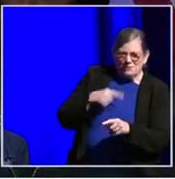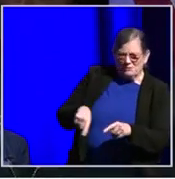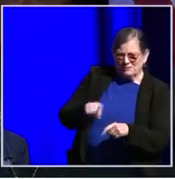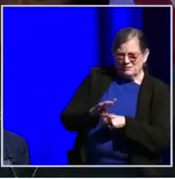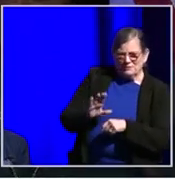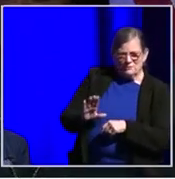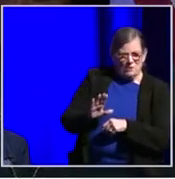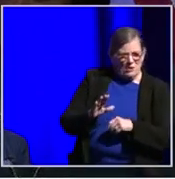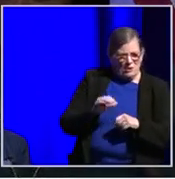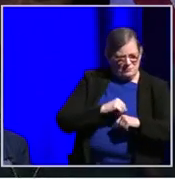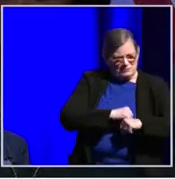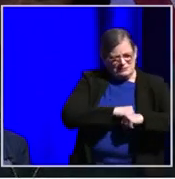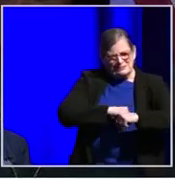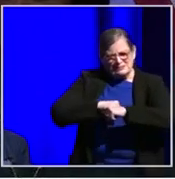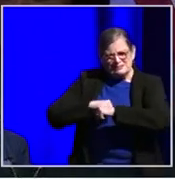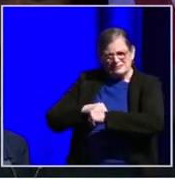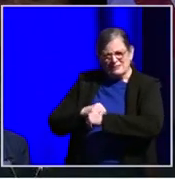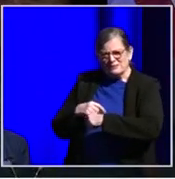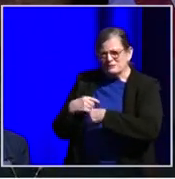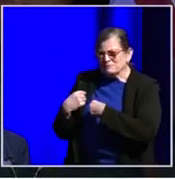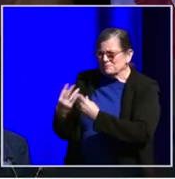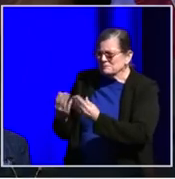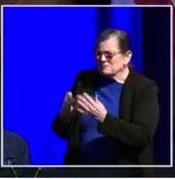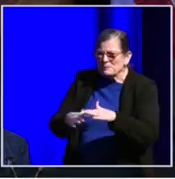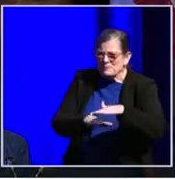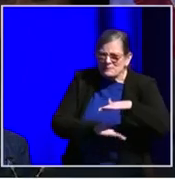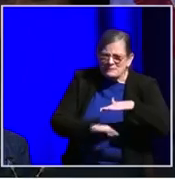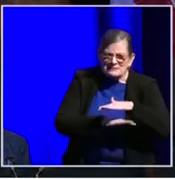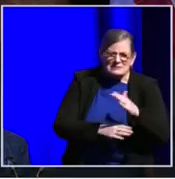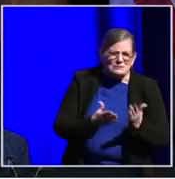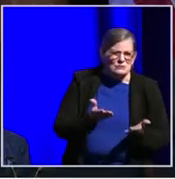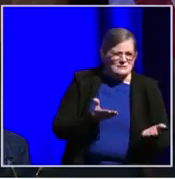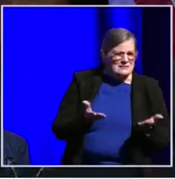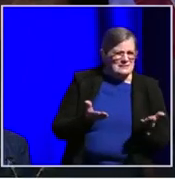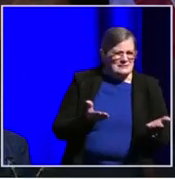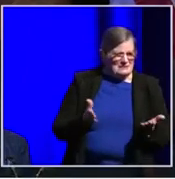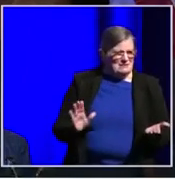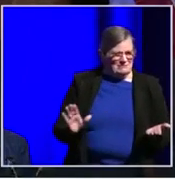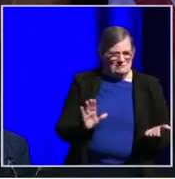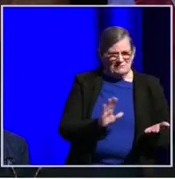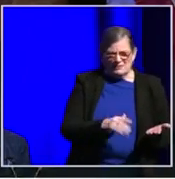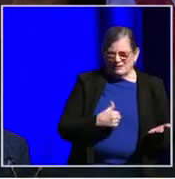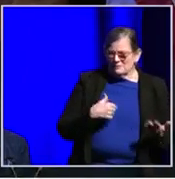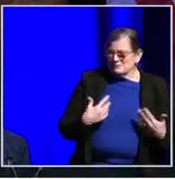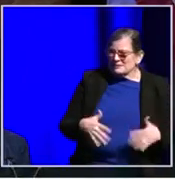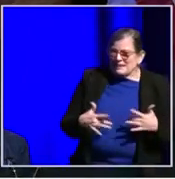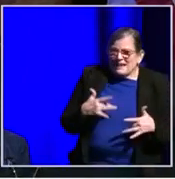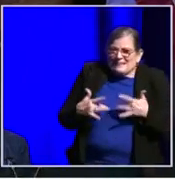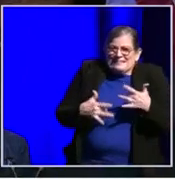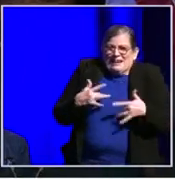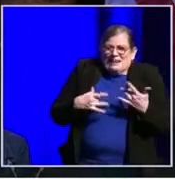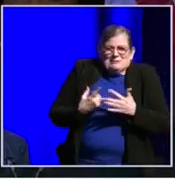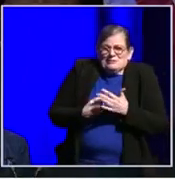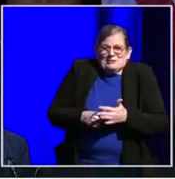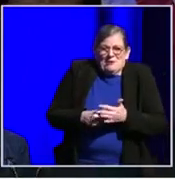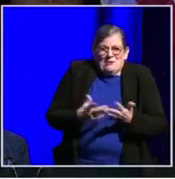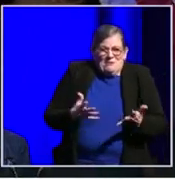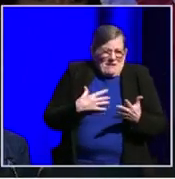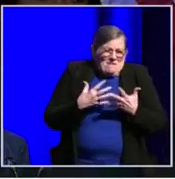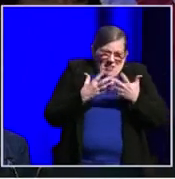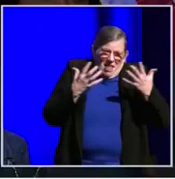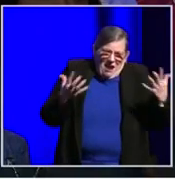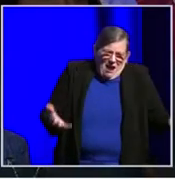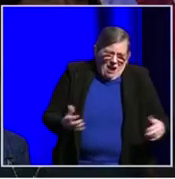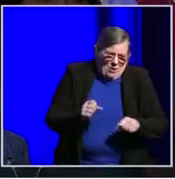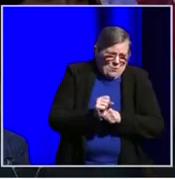necessary services for our residents, and I'm excited to get started. There's work ahead of us to make our ward and our city vibrant, livable, and equitable, to keep